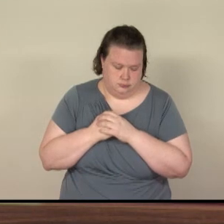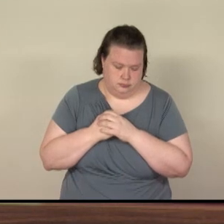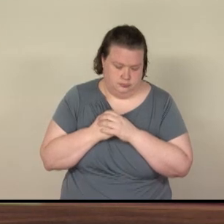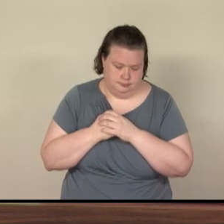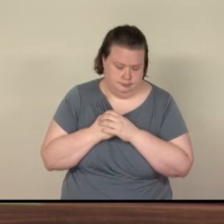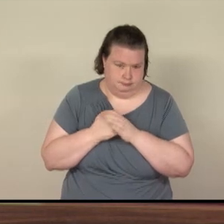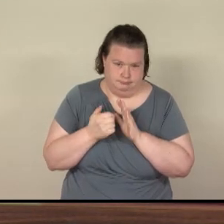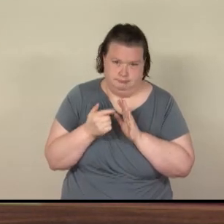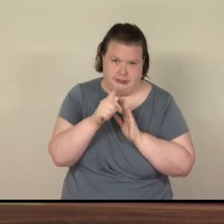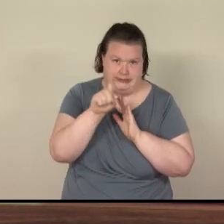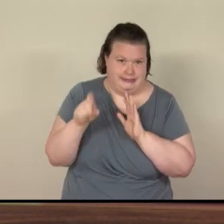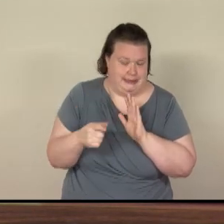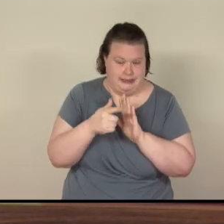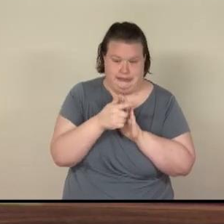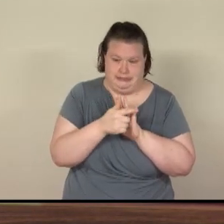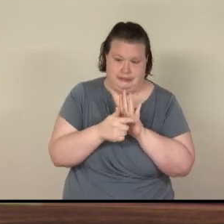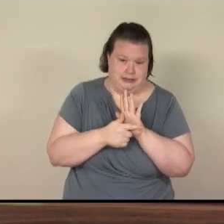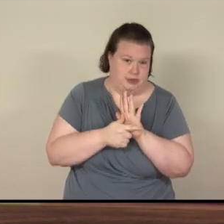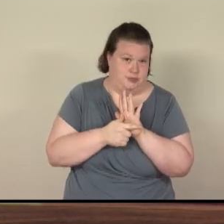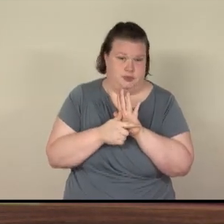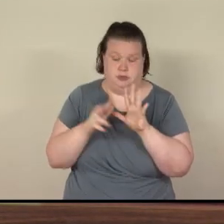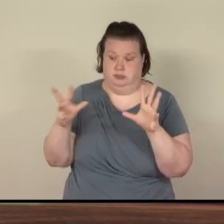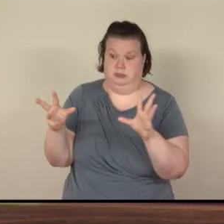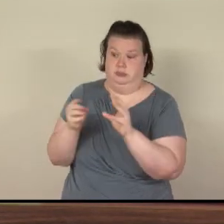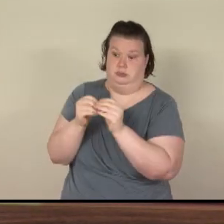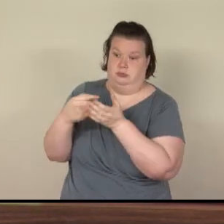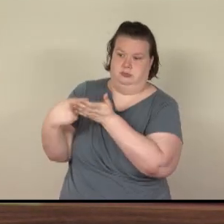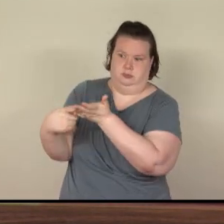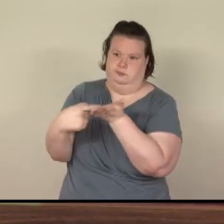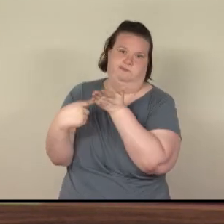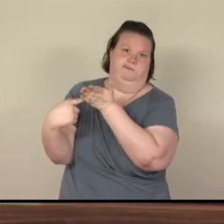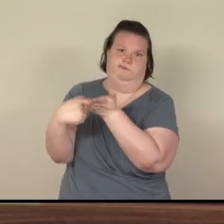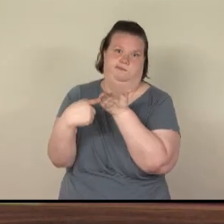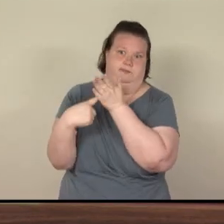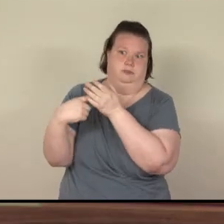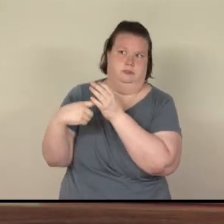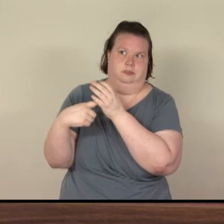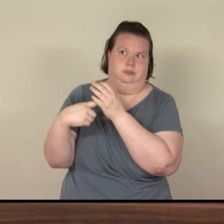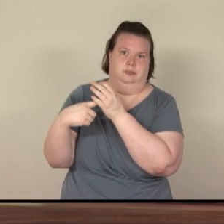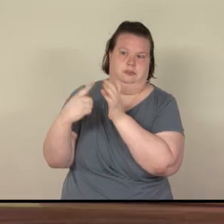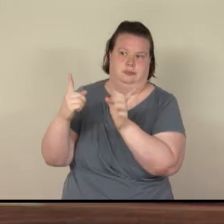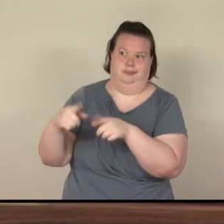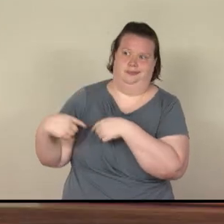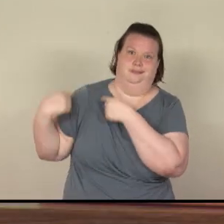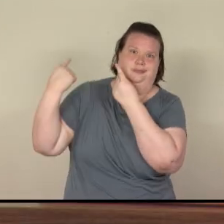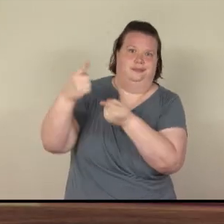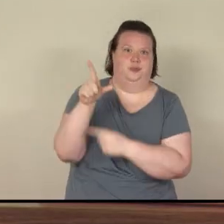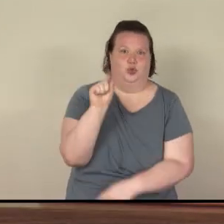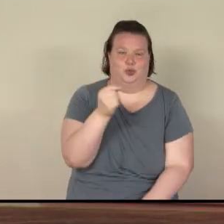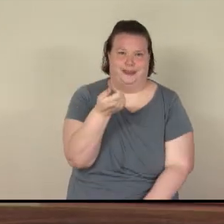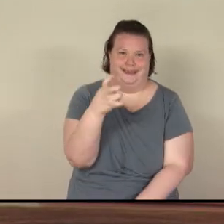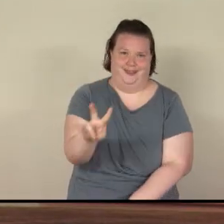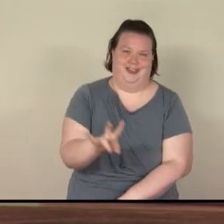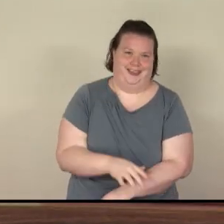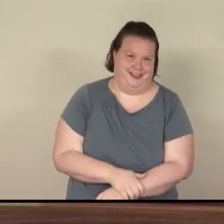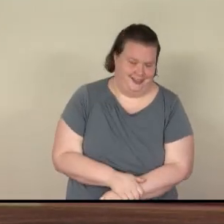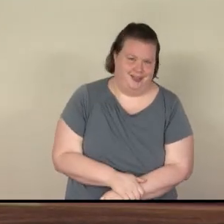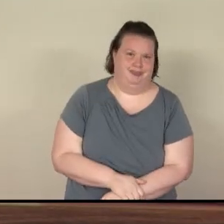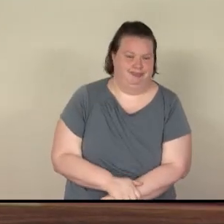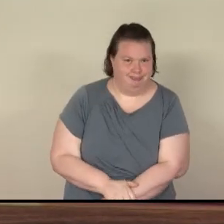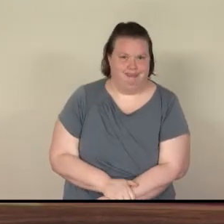legislative session extensively for a good while. I know since 2017, and